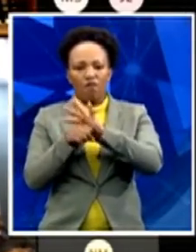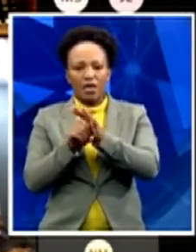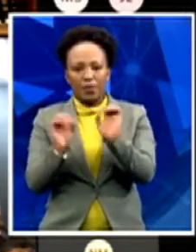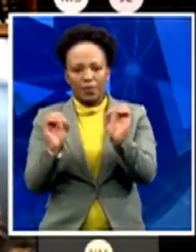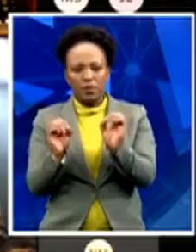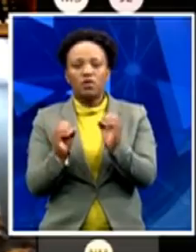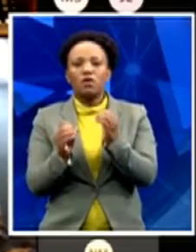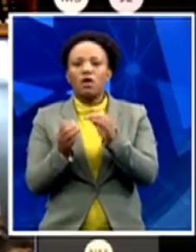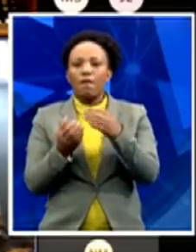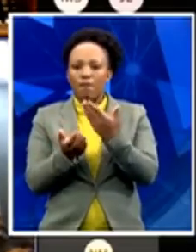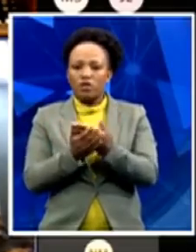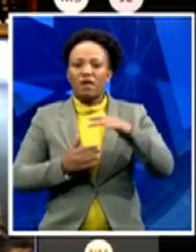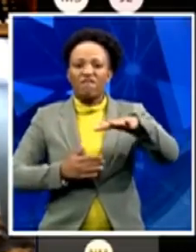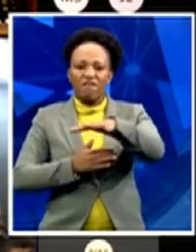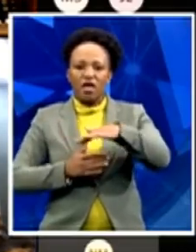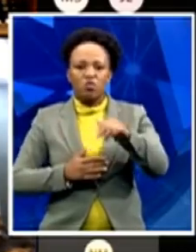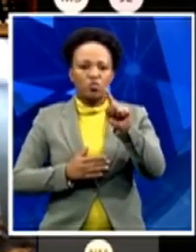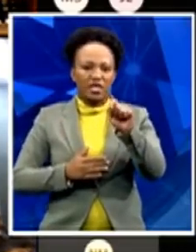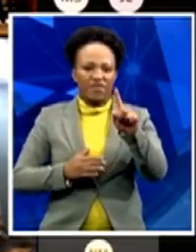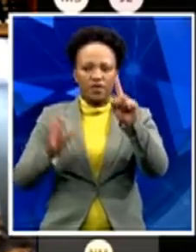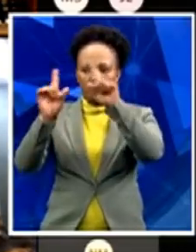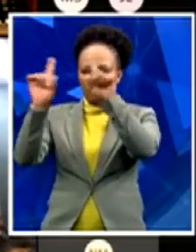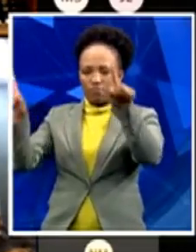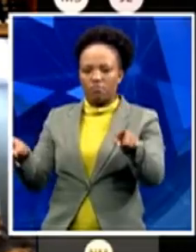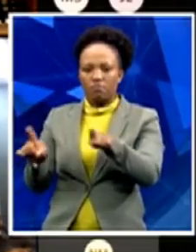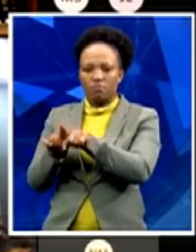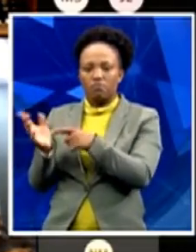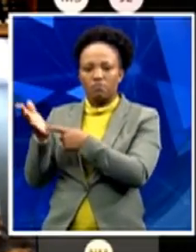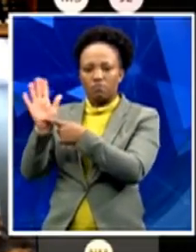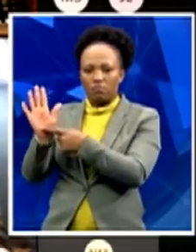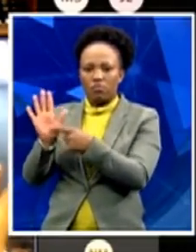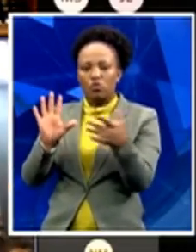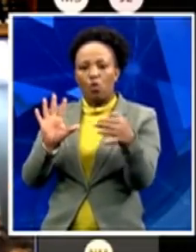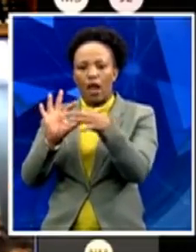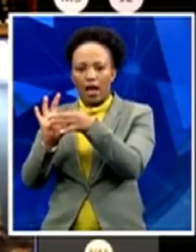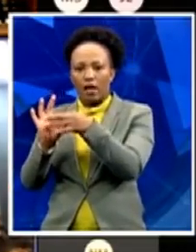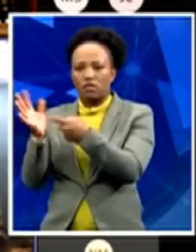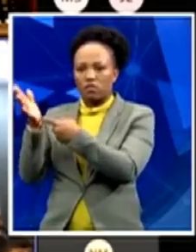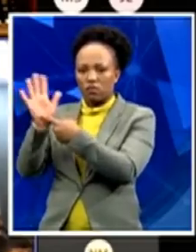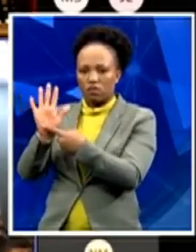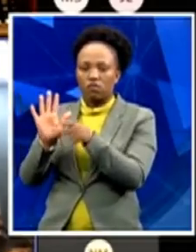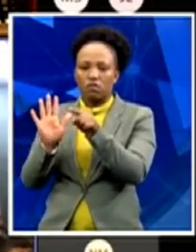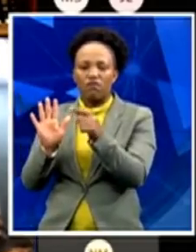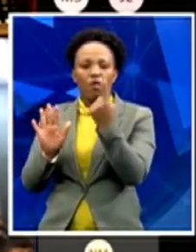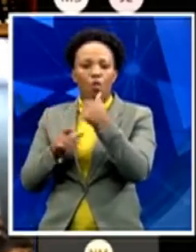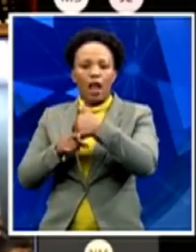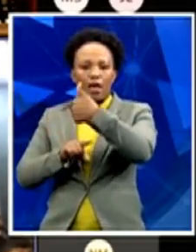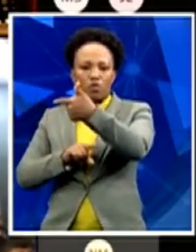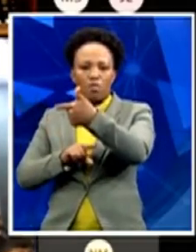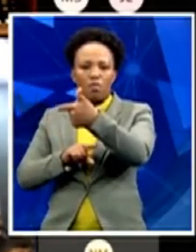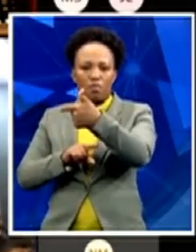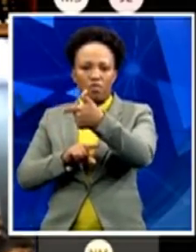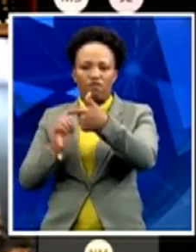television and then link them to one laptop or so. Yes. But because of that